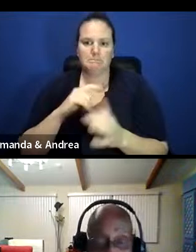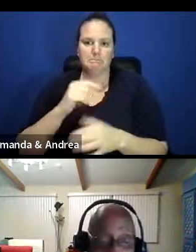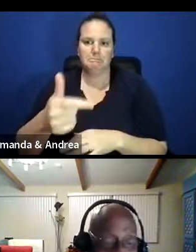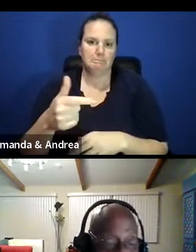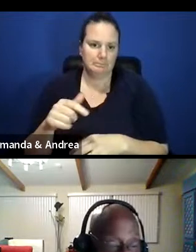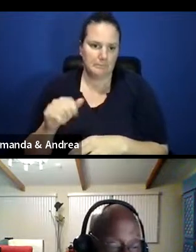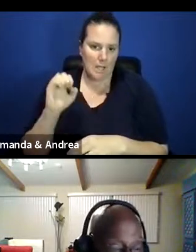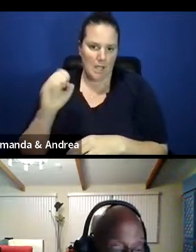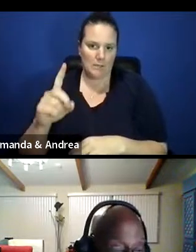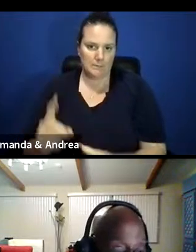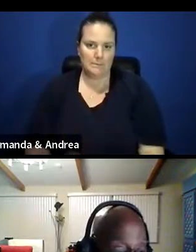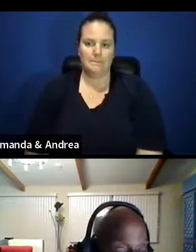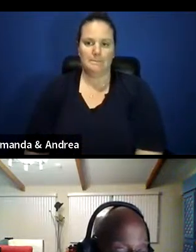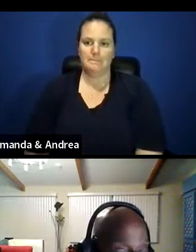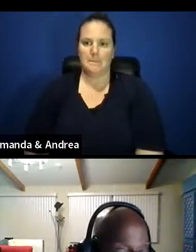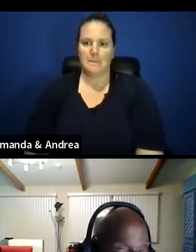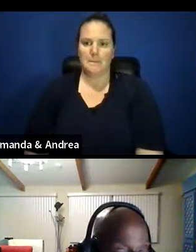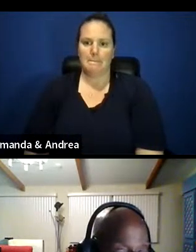you, Ed.